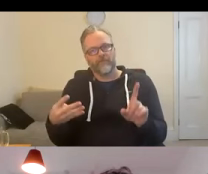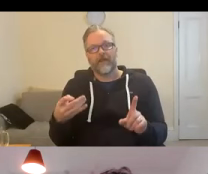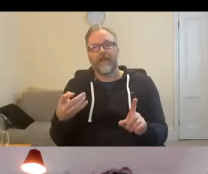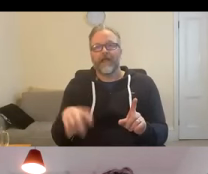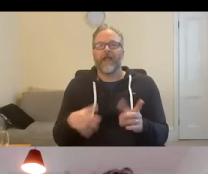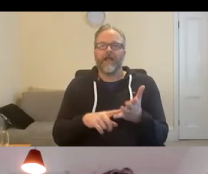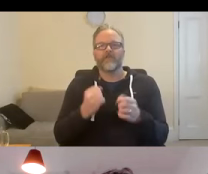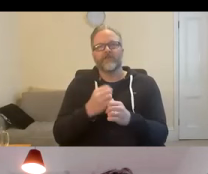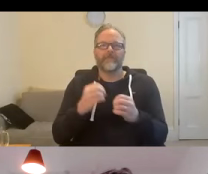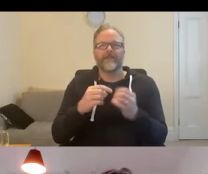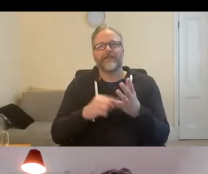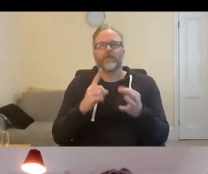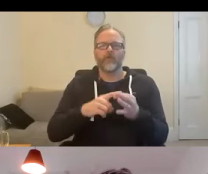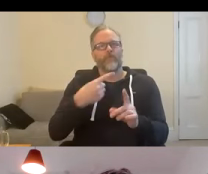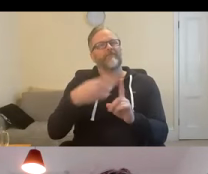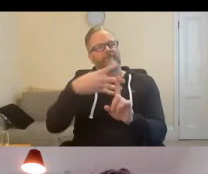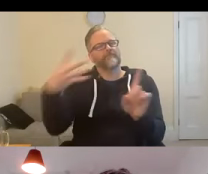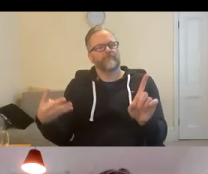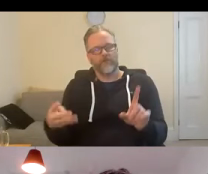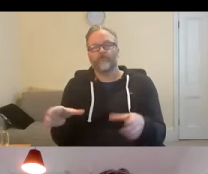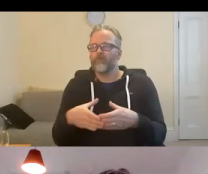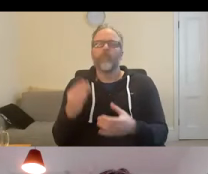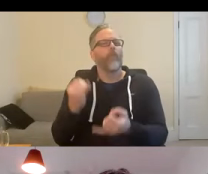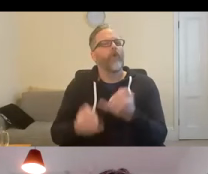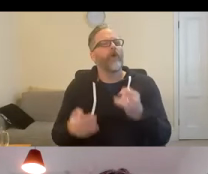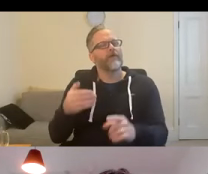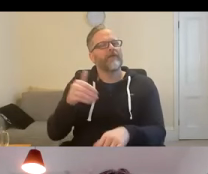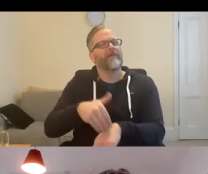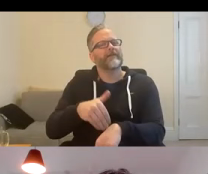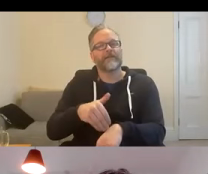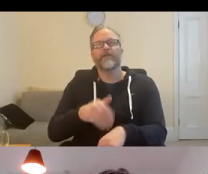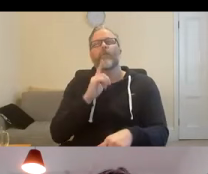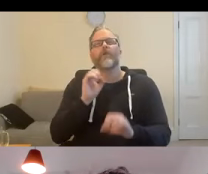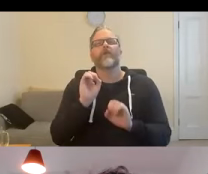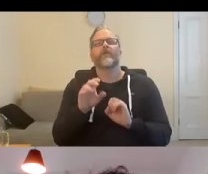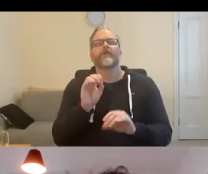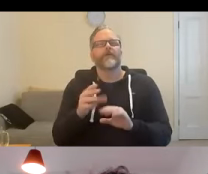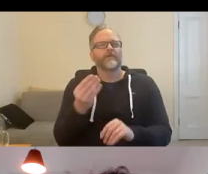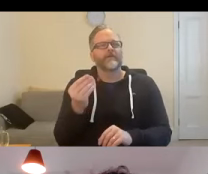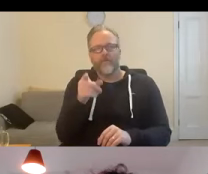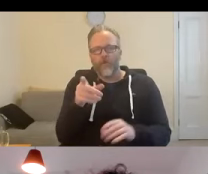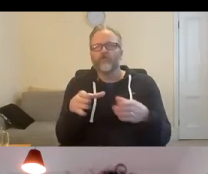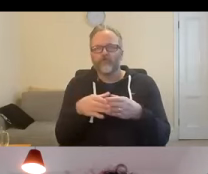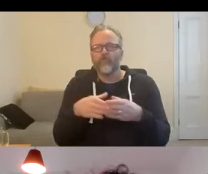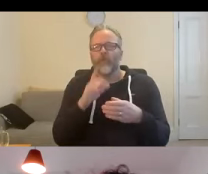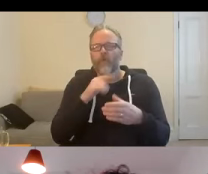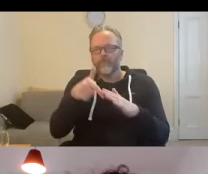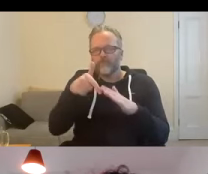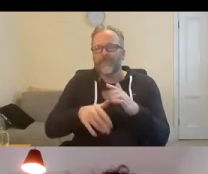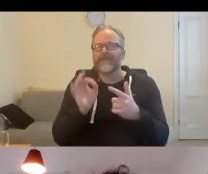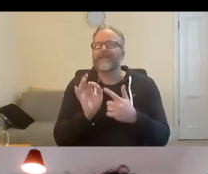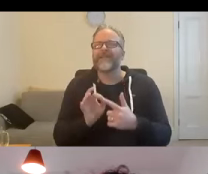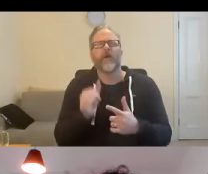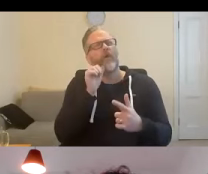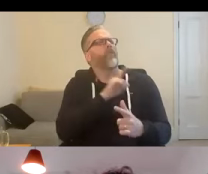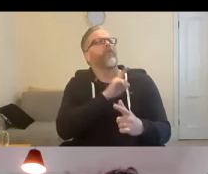LGBTQ+ groups. I'm going to talk a little bit about some of these groups in a bit more detail, just to give you a sense